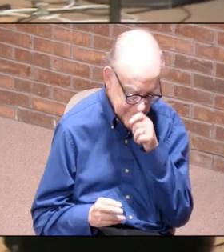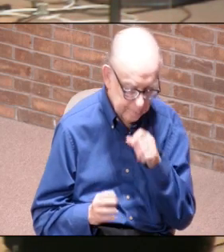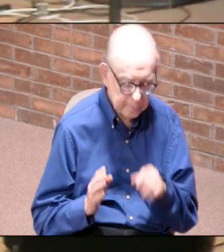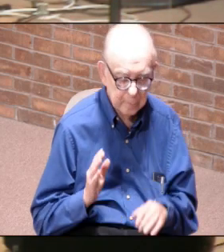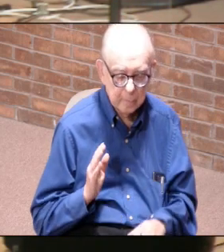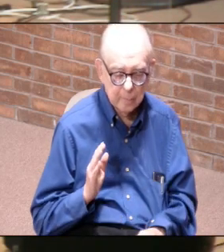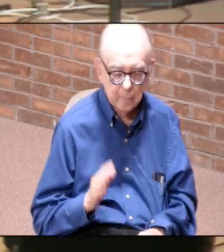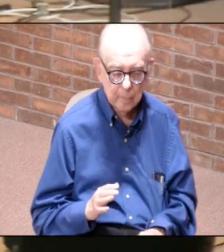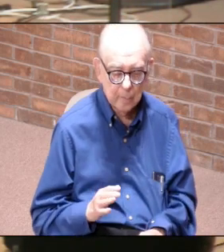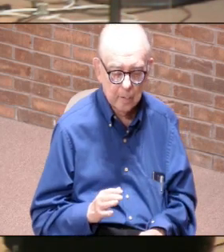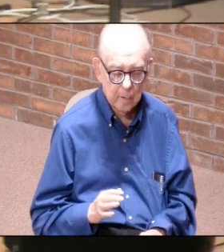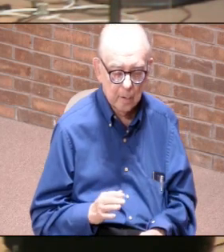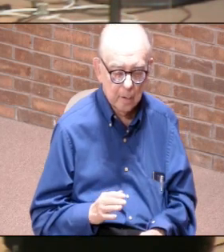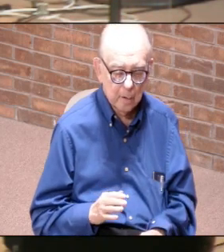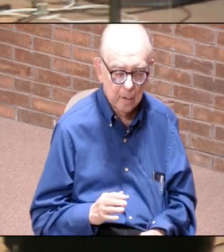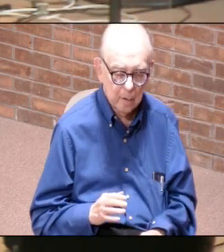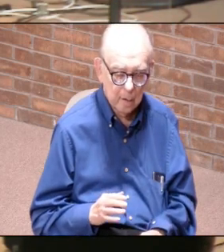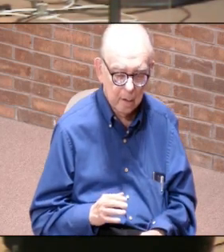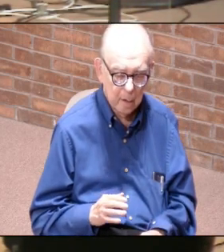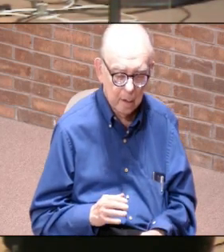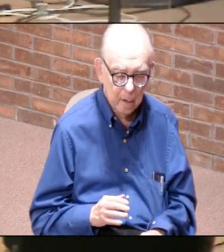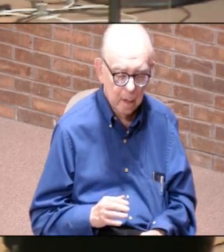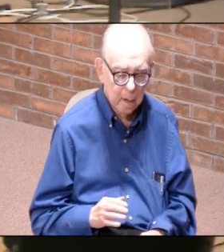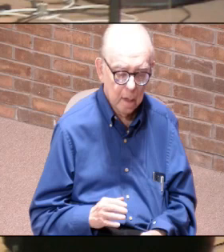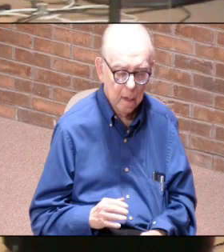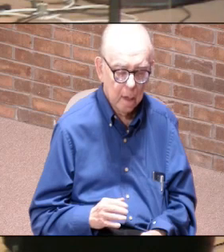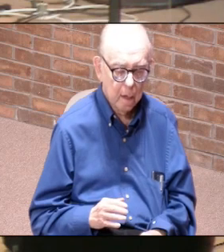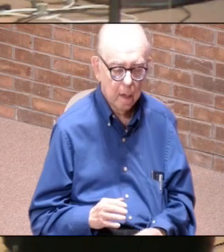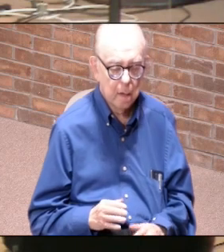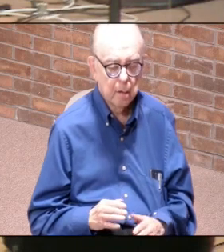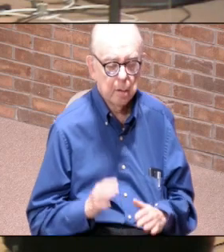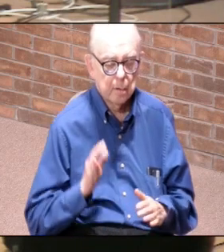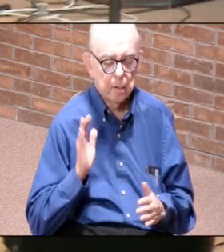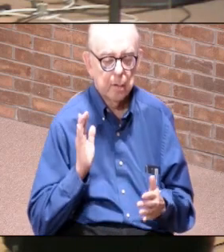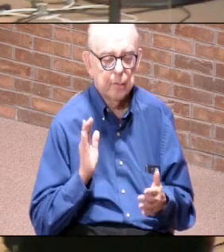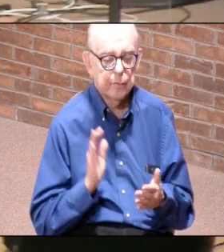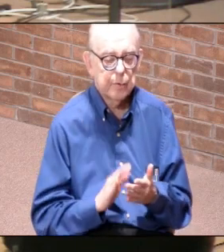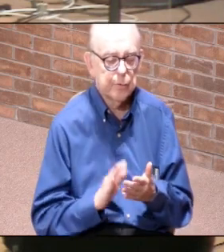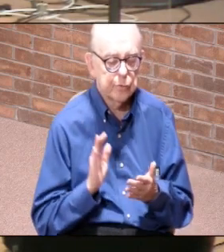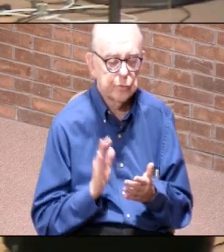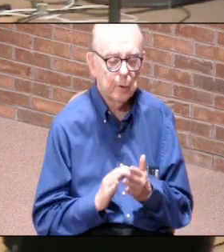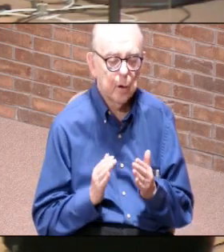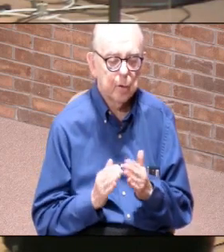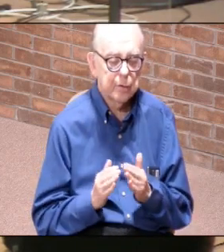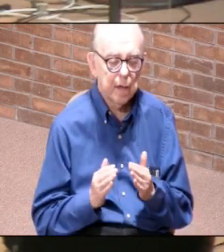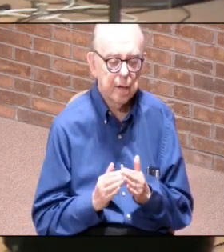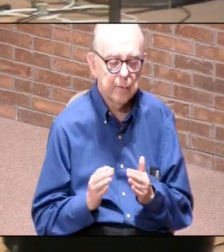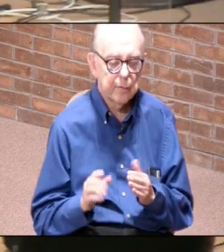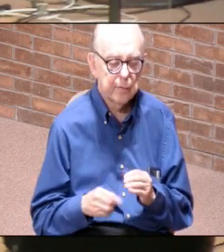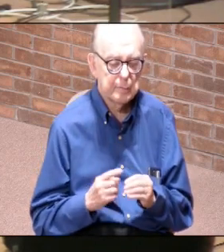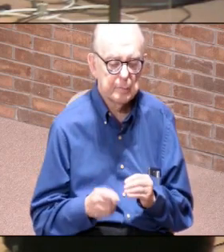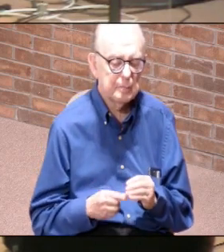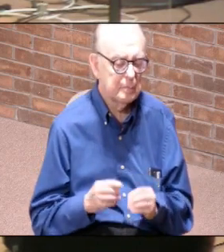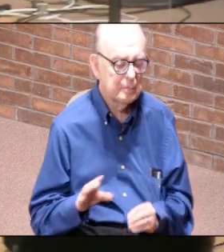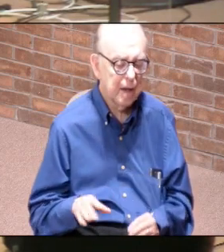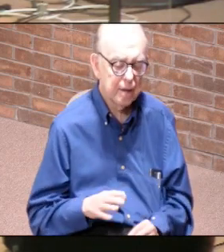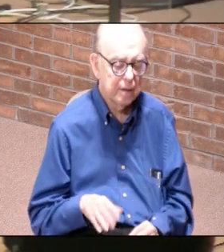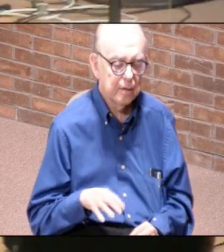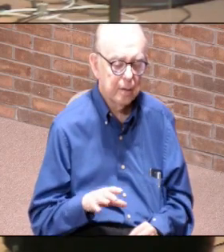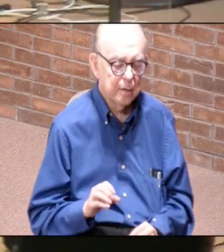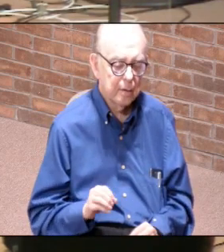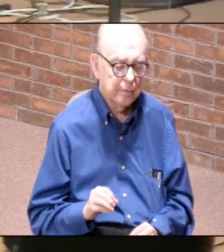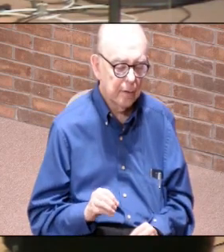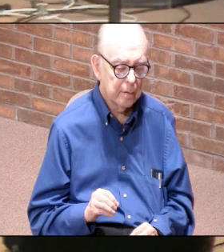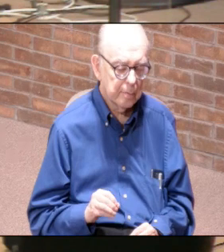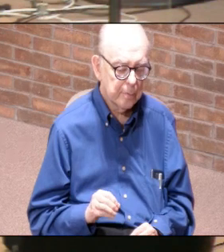a little teeny tiny itty bitty village of about 500 people. Okay? He's not a